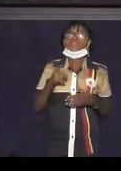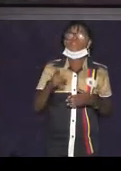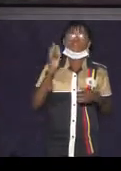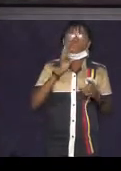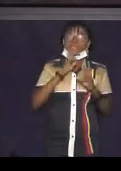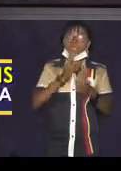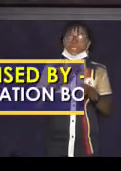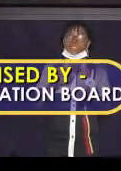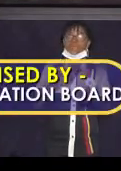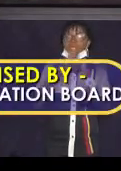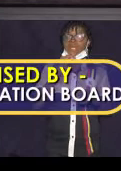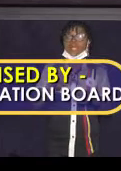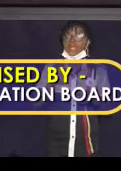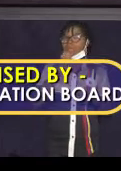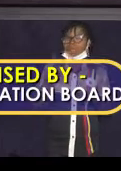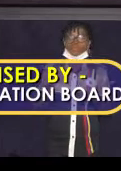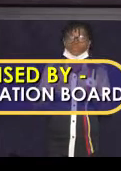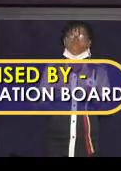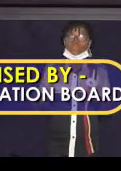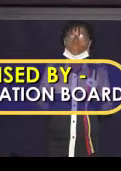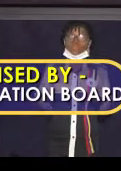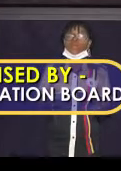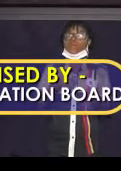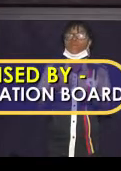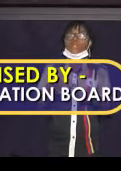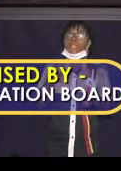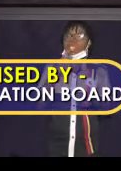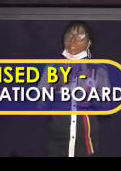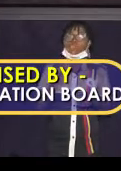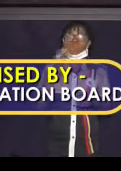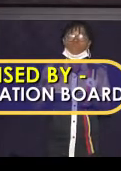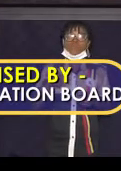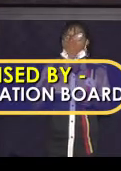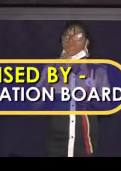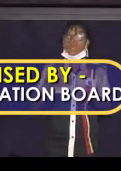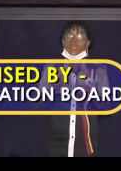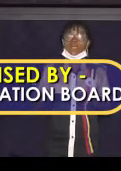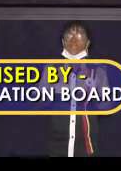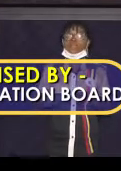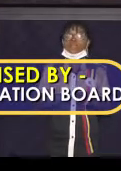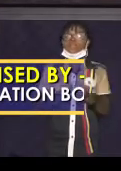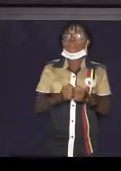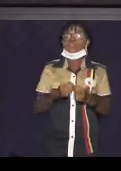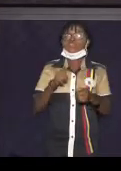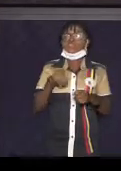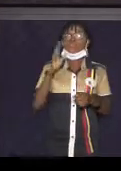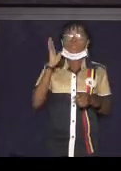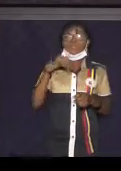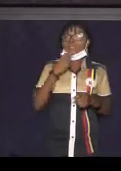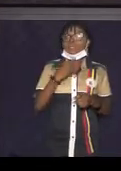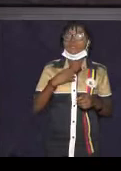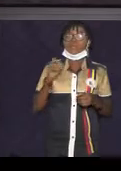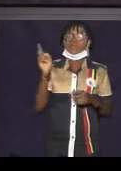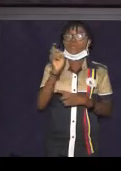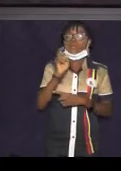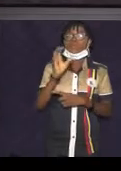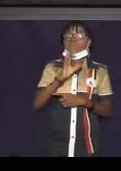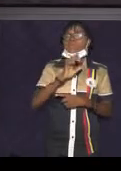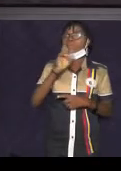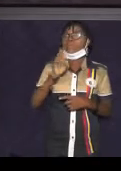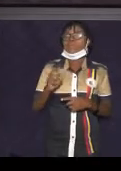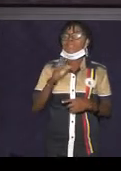I am also here. Then when I say we are here together, then you say 100%